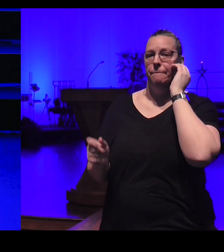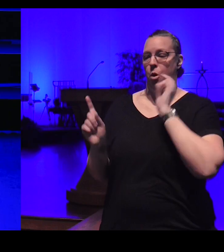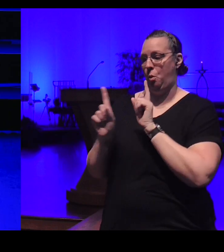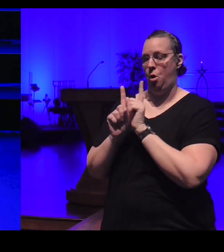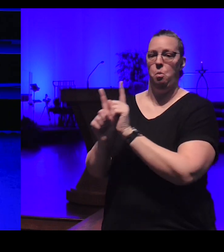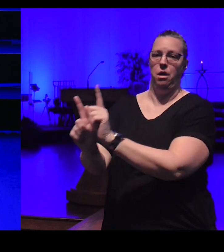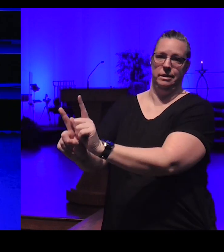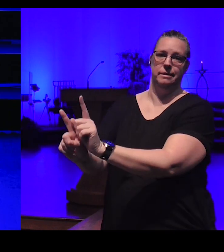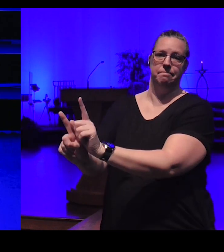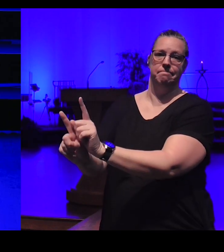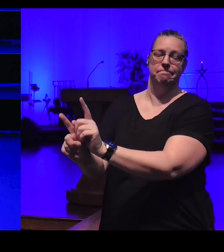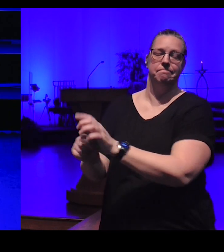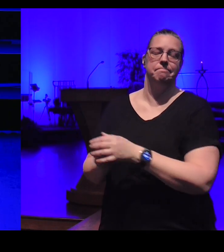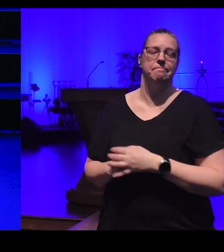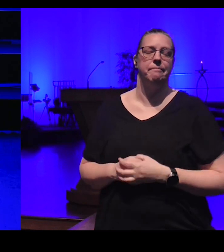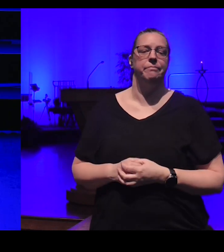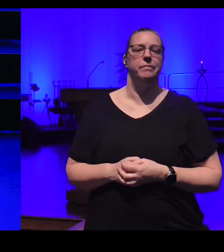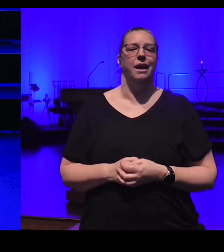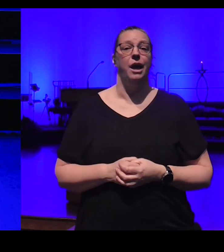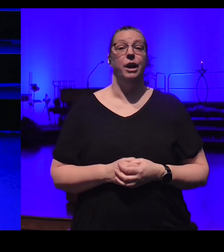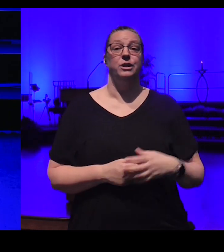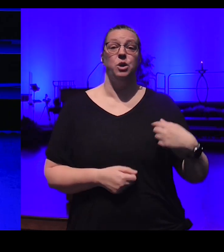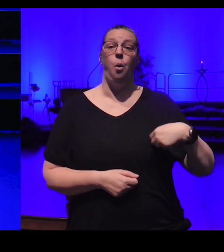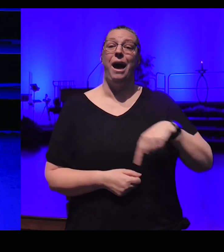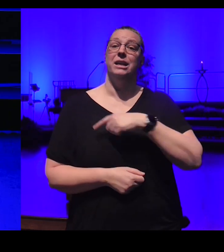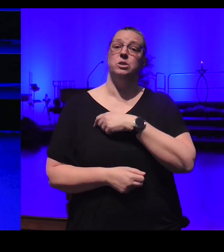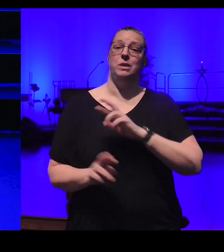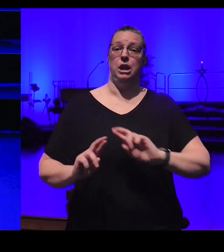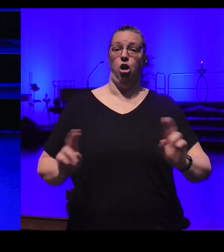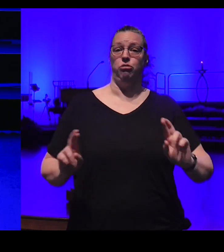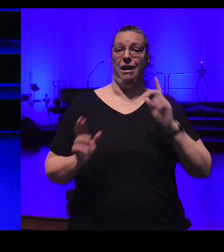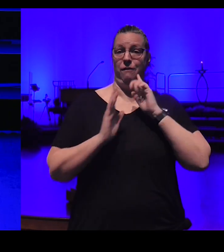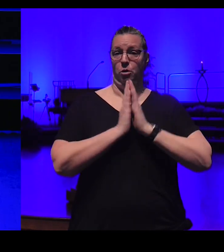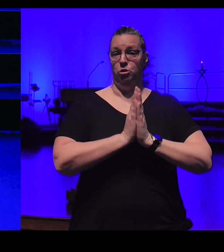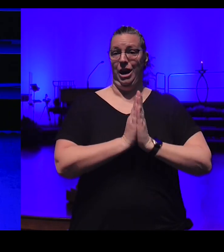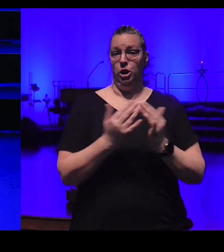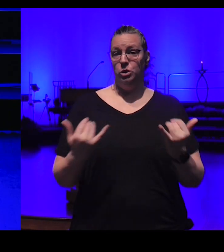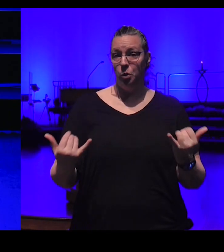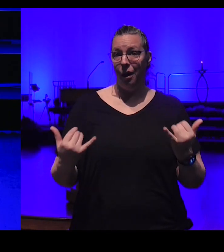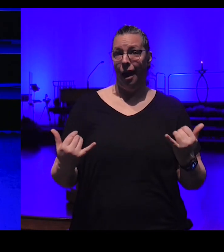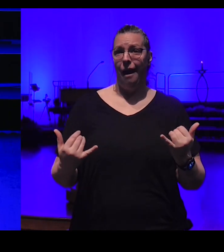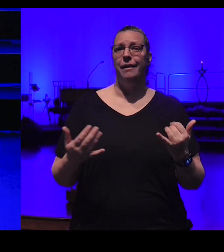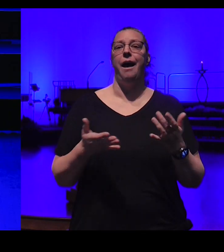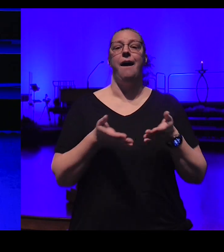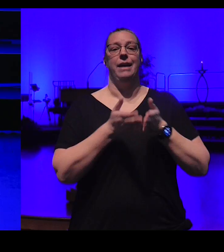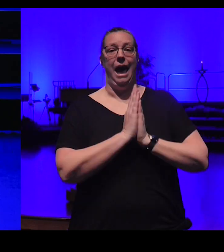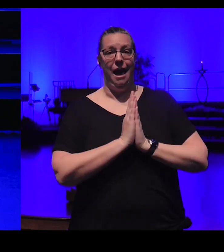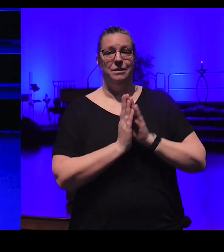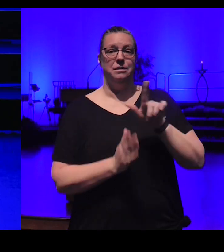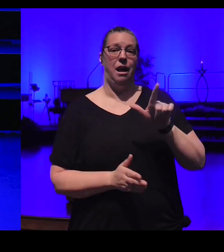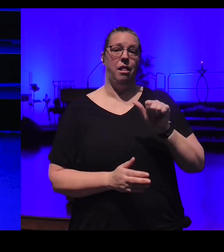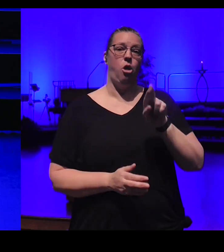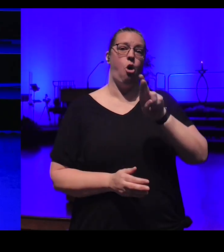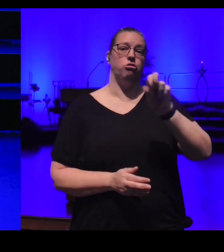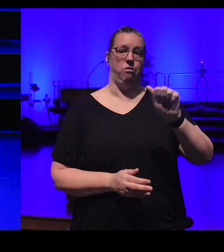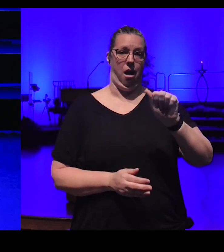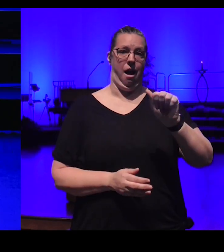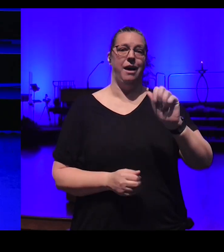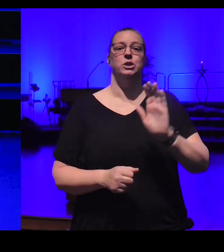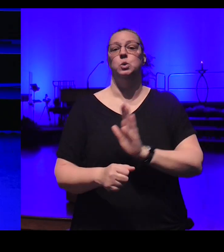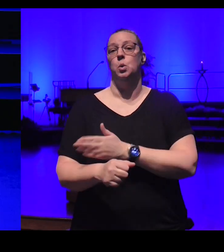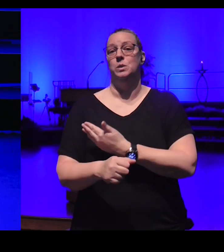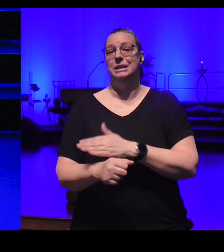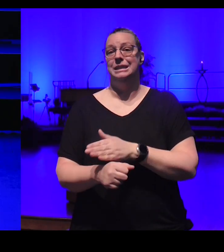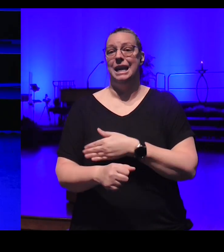together. And so as we get ready for prayer today, I've asked Laura to sing a